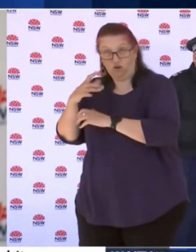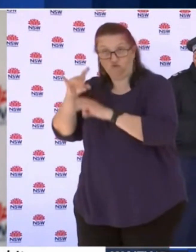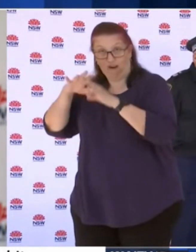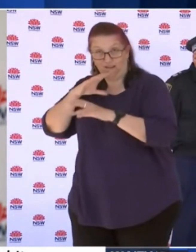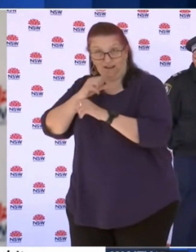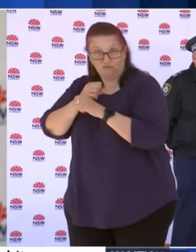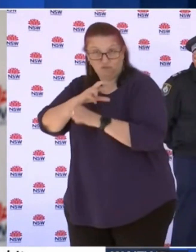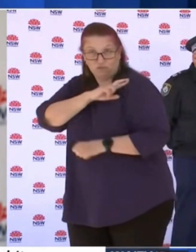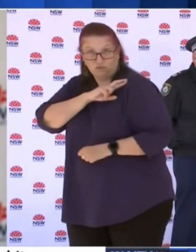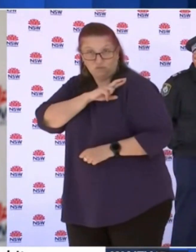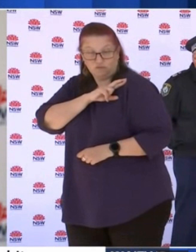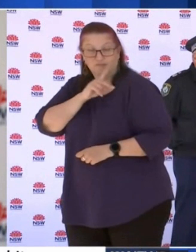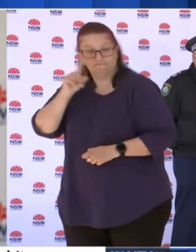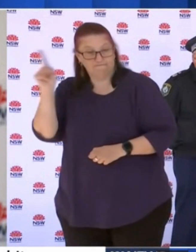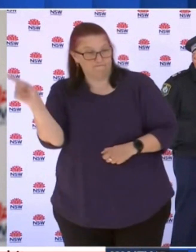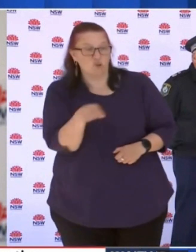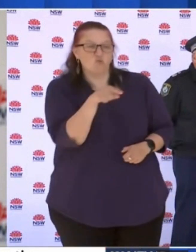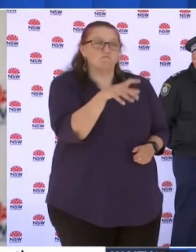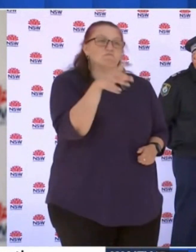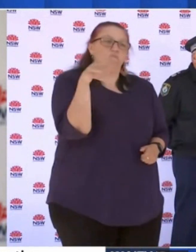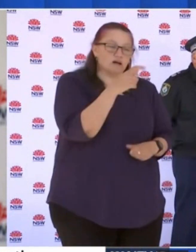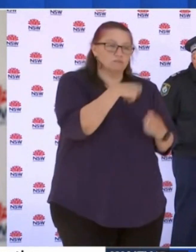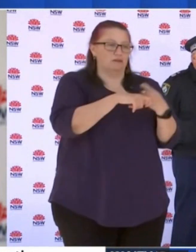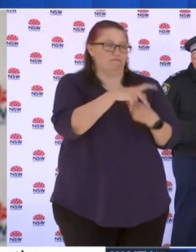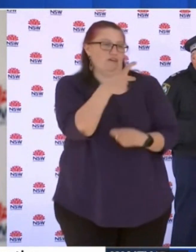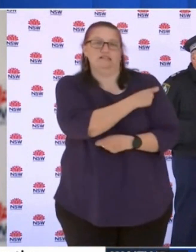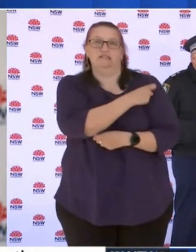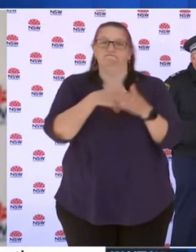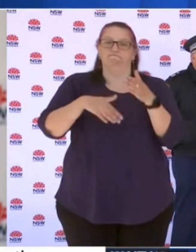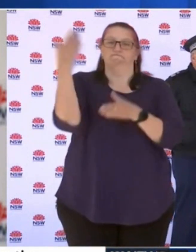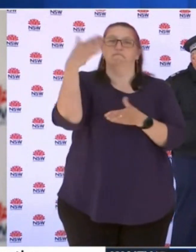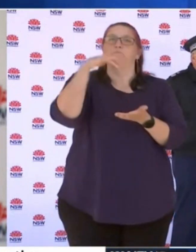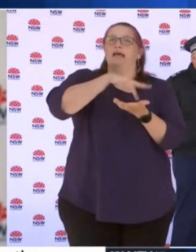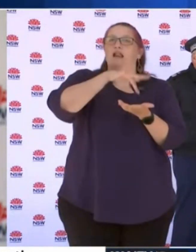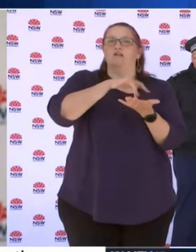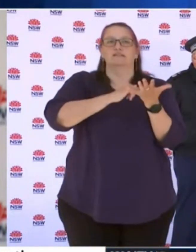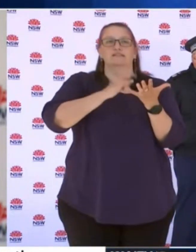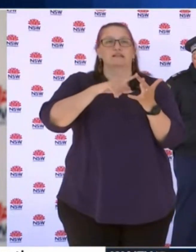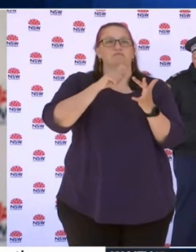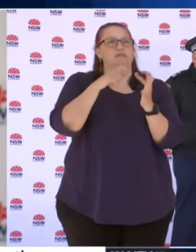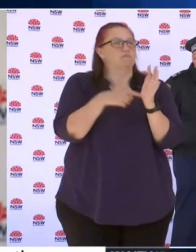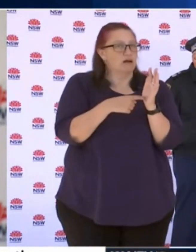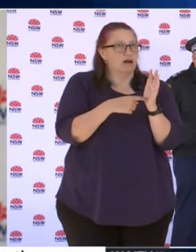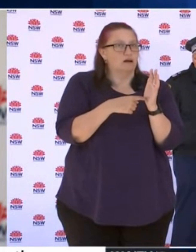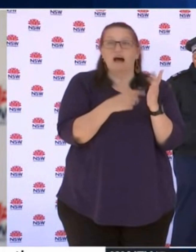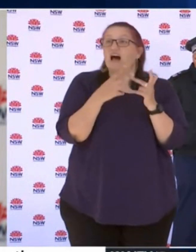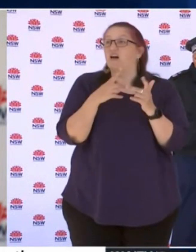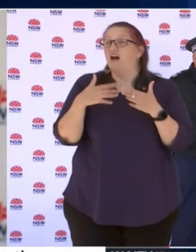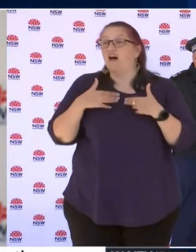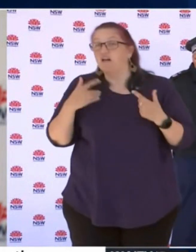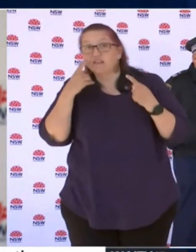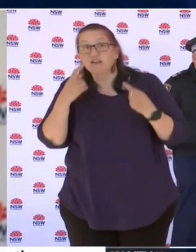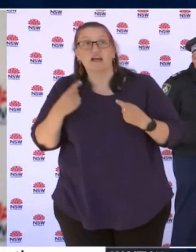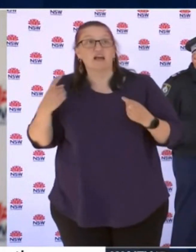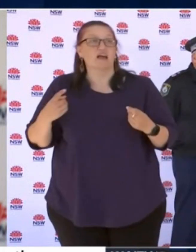or made mandatory by mid-September. So that was a decision of the last National Cabinet, but other categories haven't been addressed at this stage. We're waiting